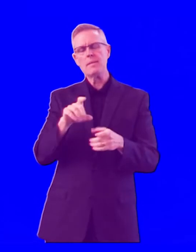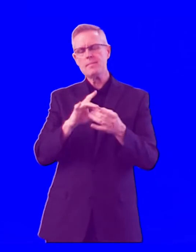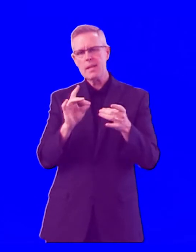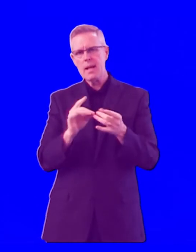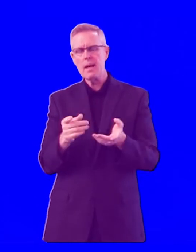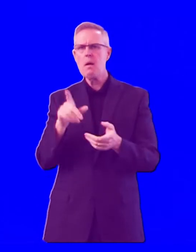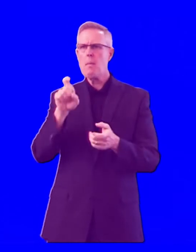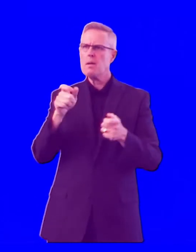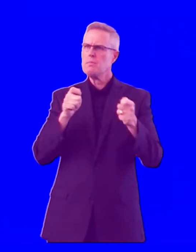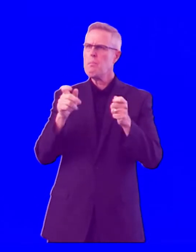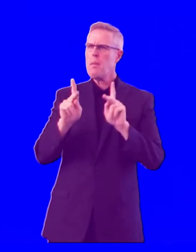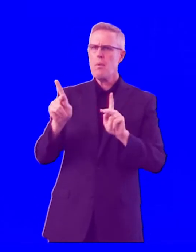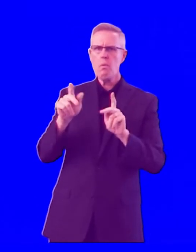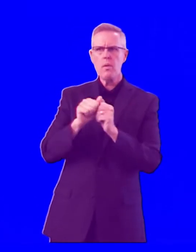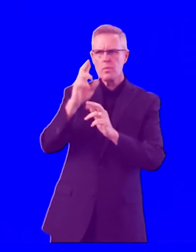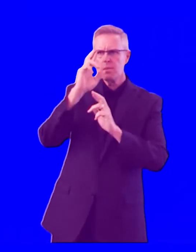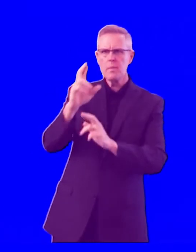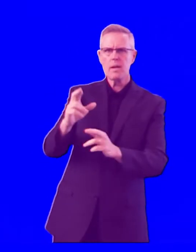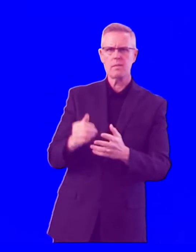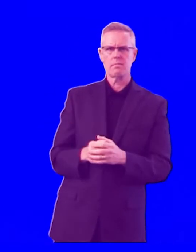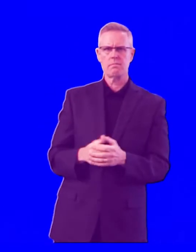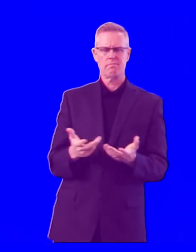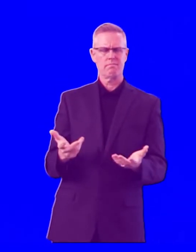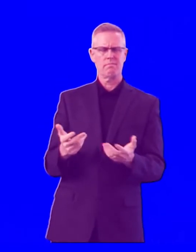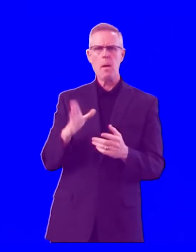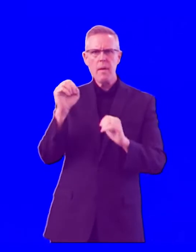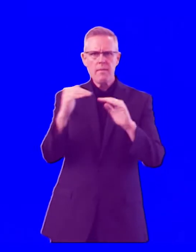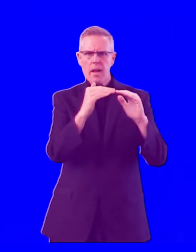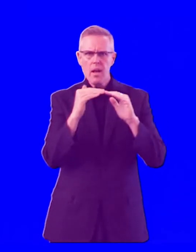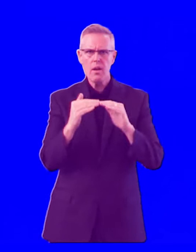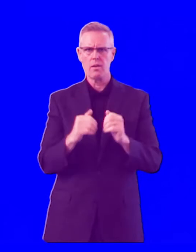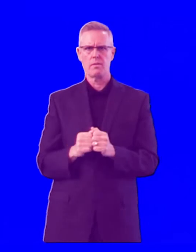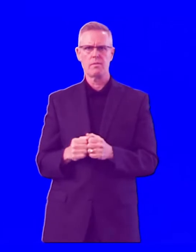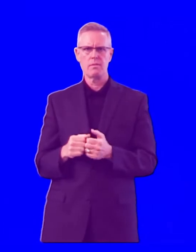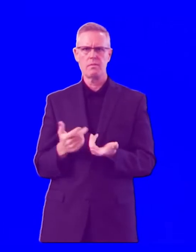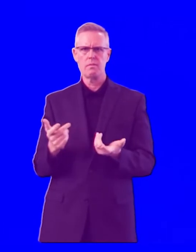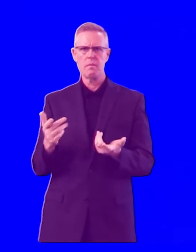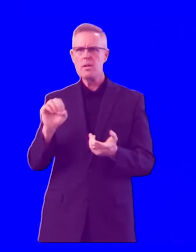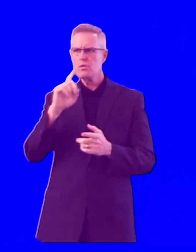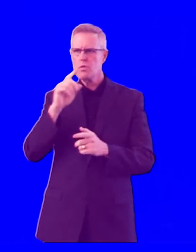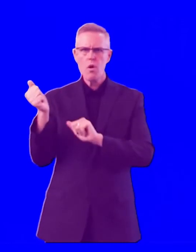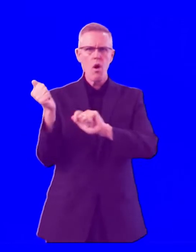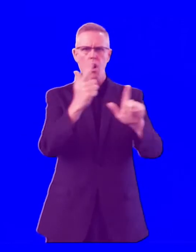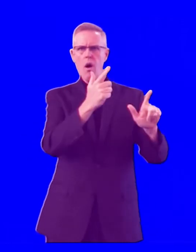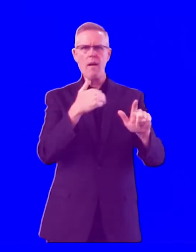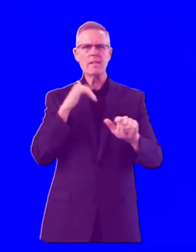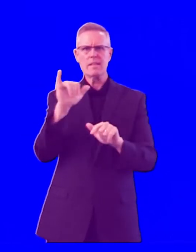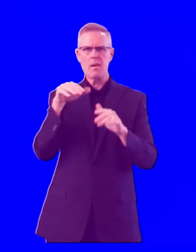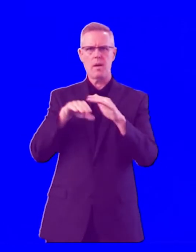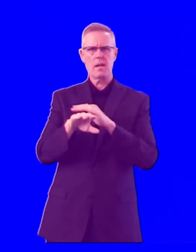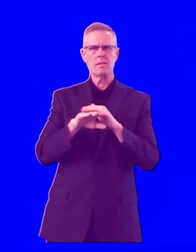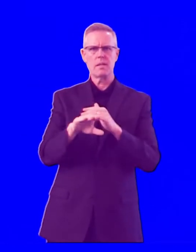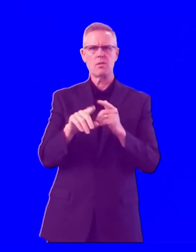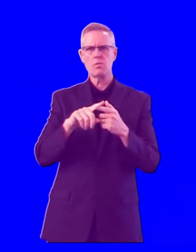us, treat people with respect, be fair, be equitable, ensure that everybody has the same access, the